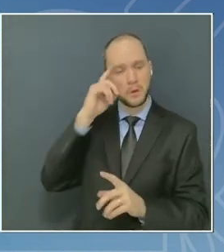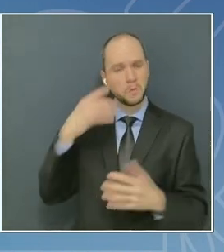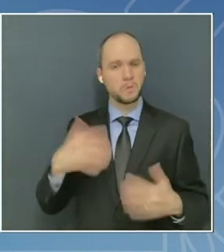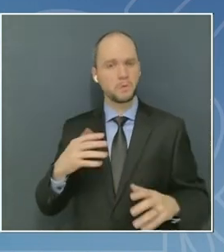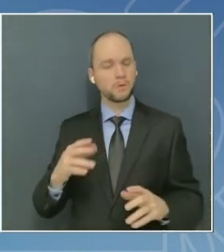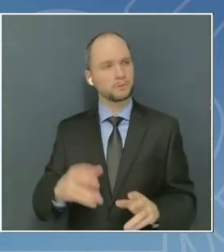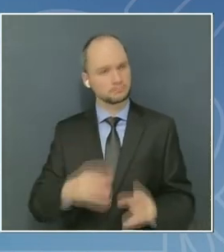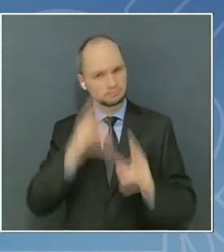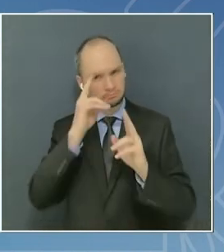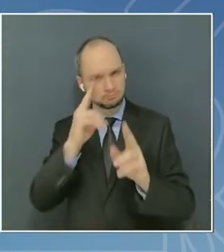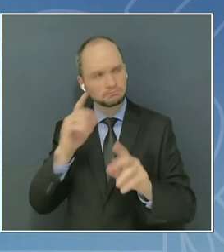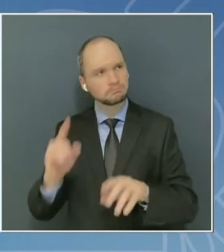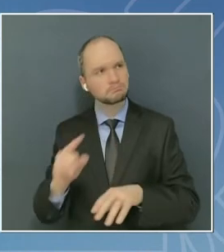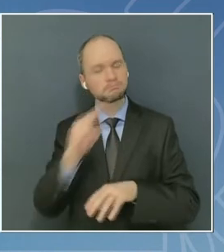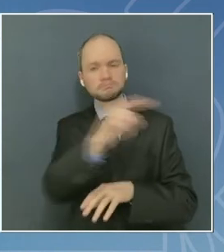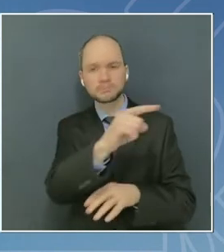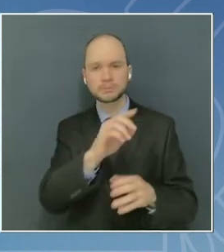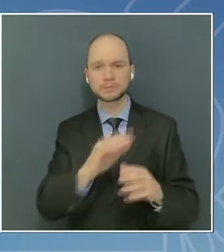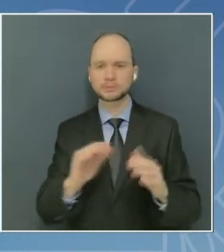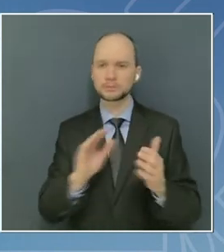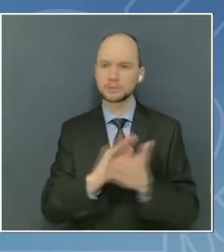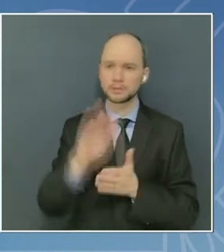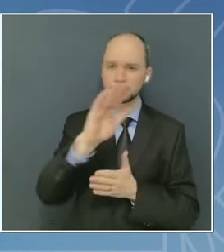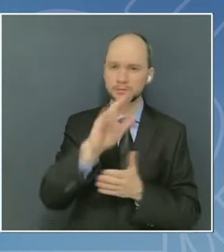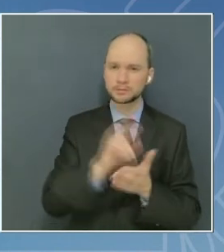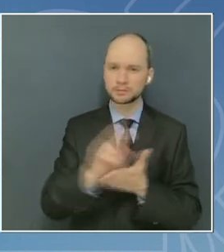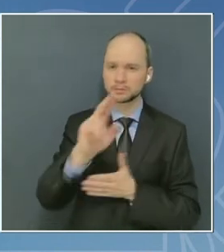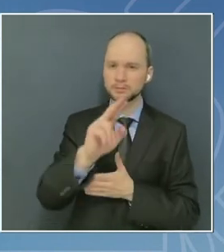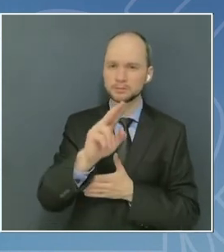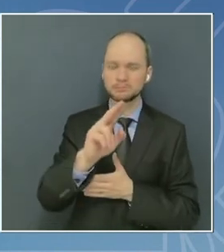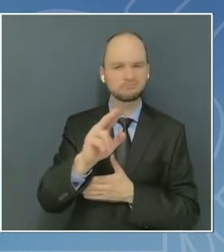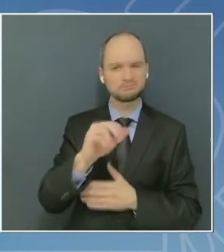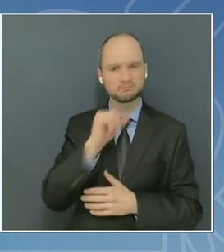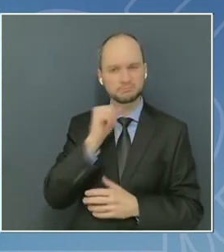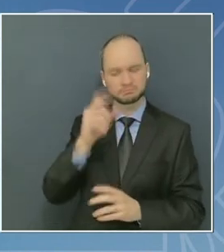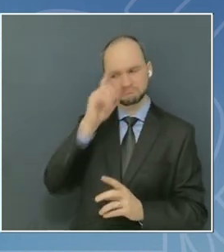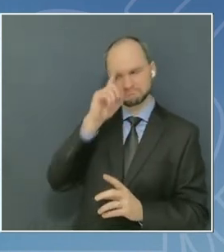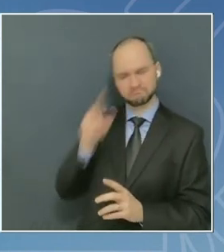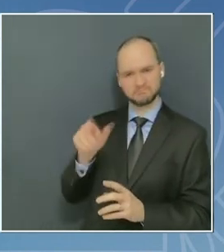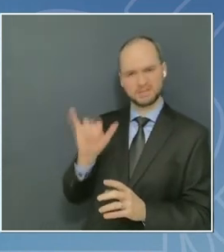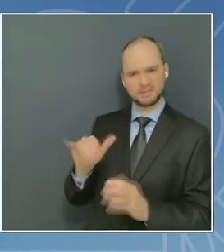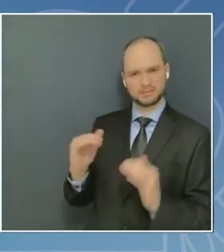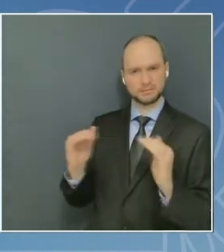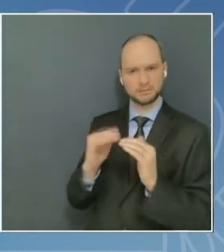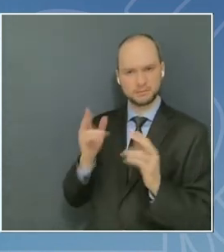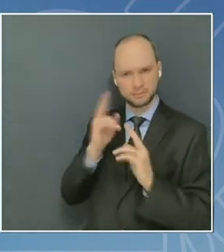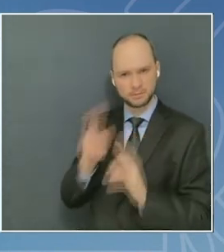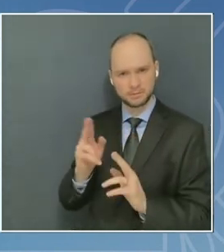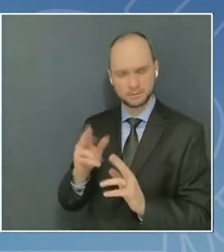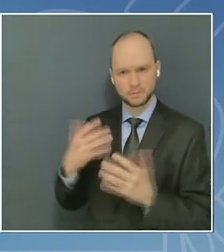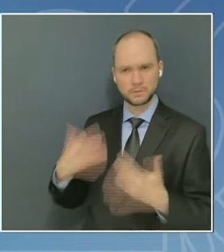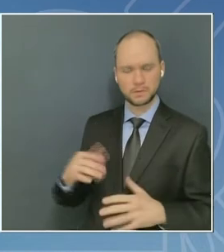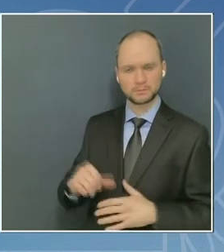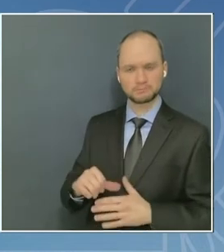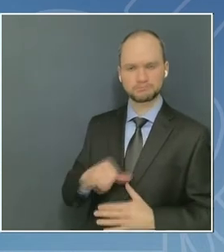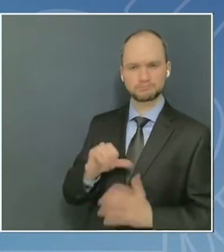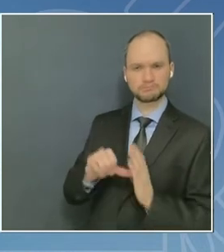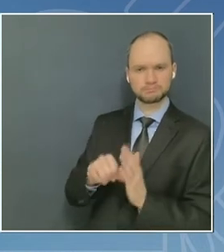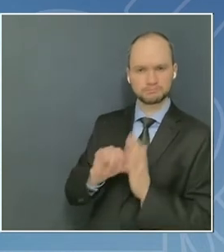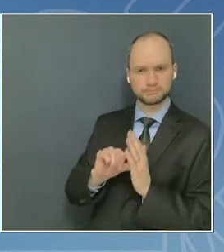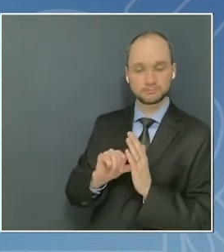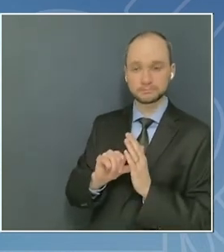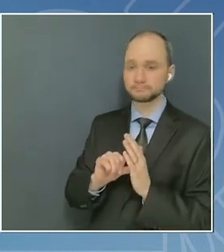the family. She was one out of 12 siblings. It was expected of her, especially being